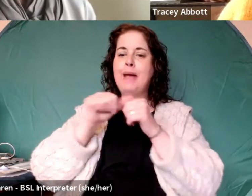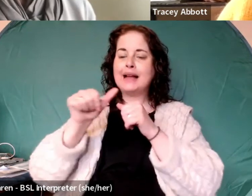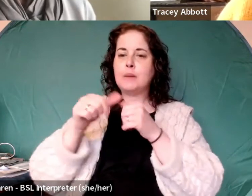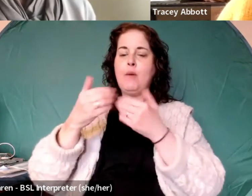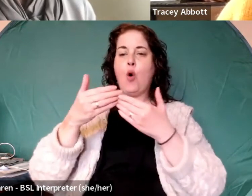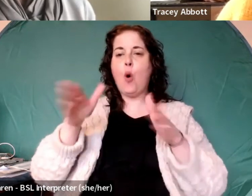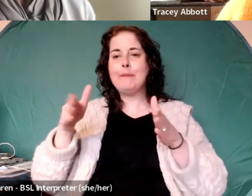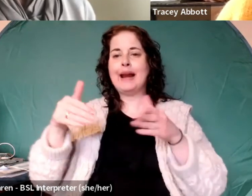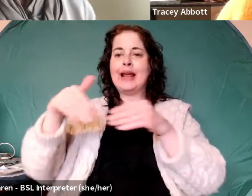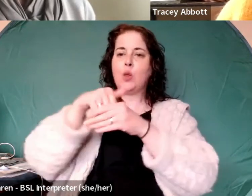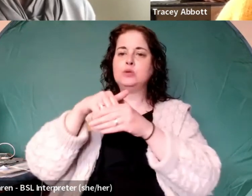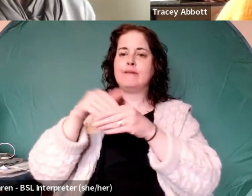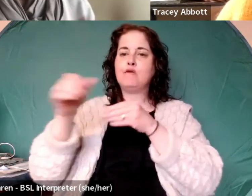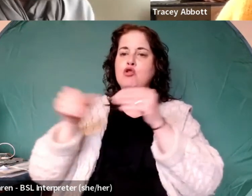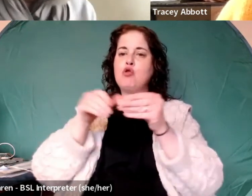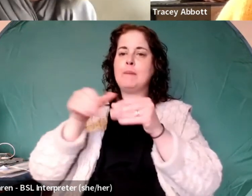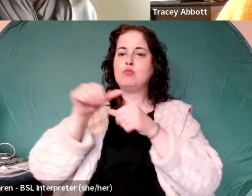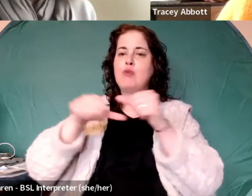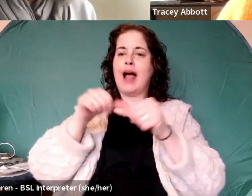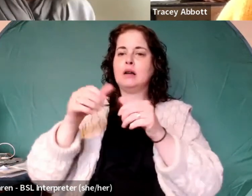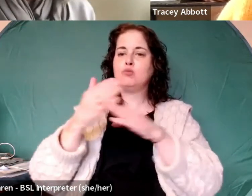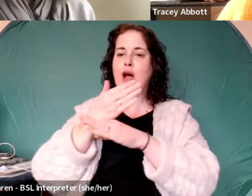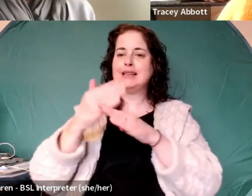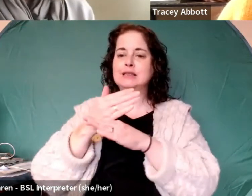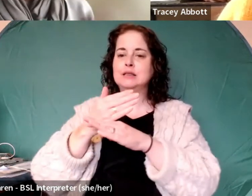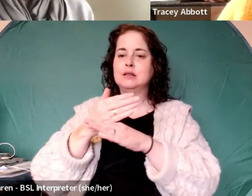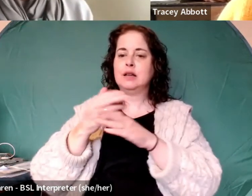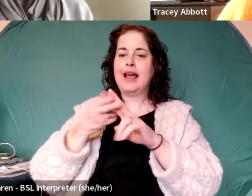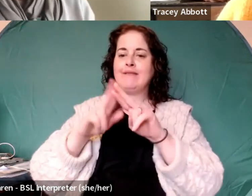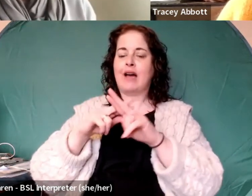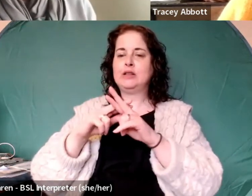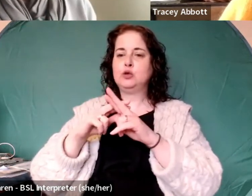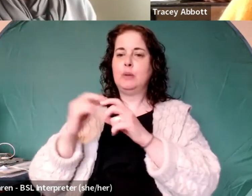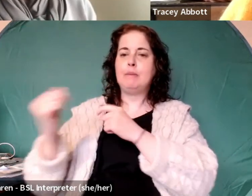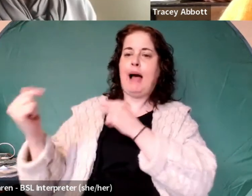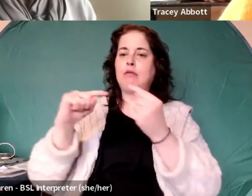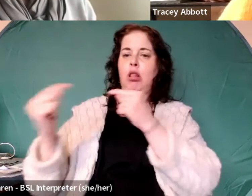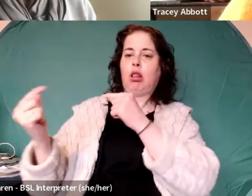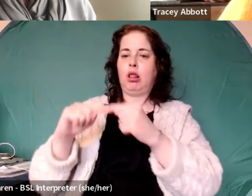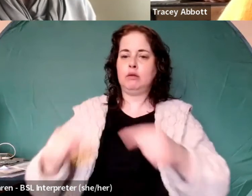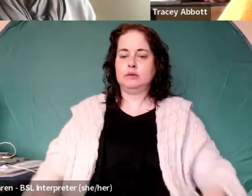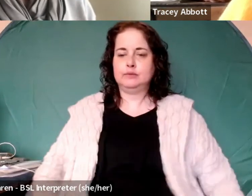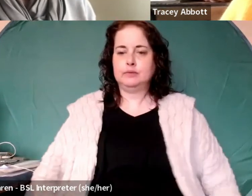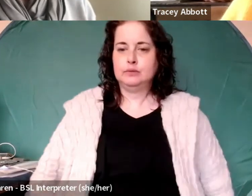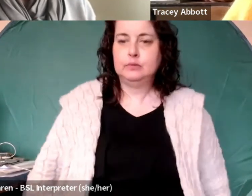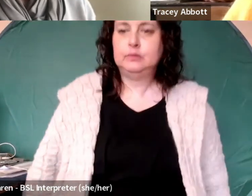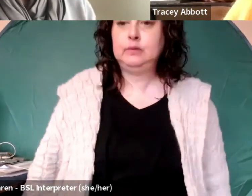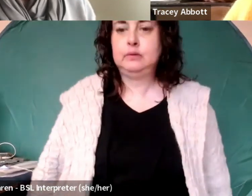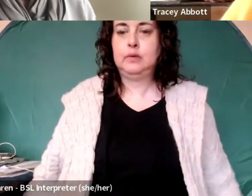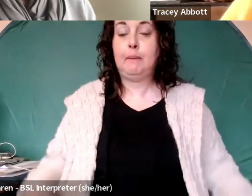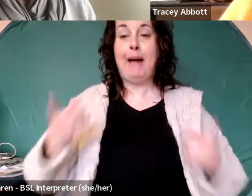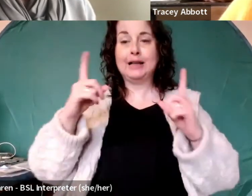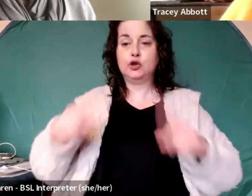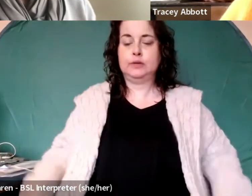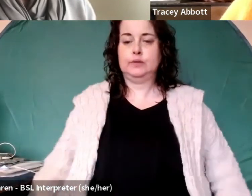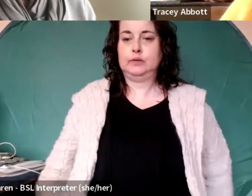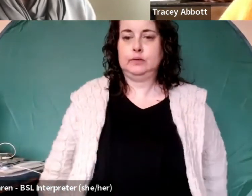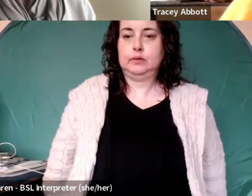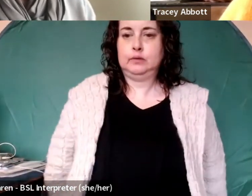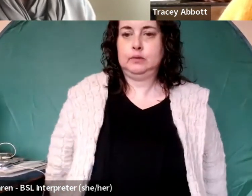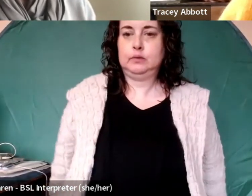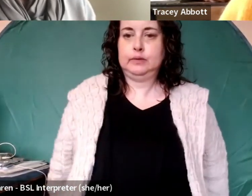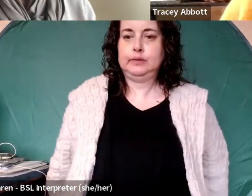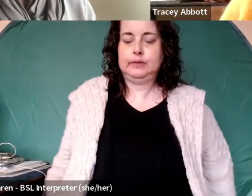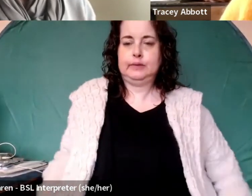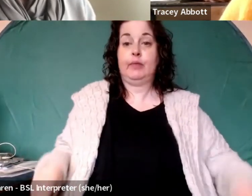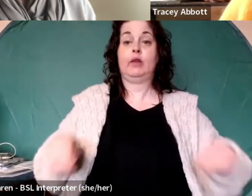and inclusive recruitment practices if maybe they're also having to battle against, yeah, managers who aren't really with it? Absolutely. I